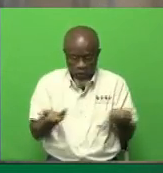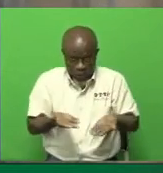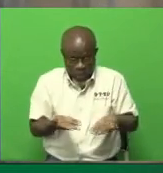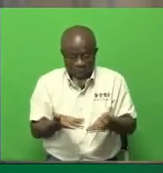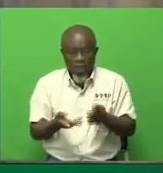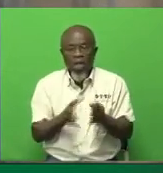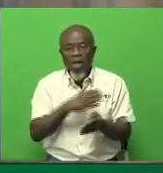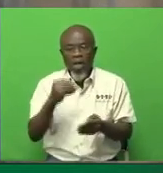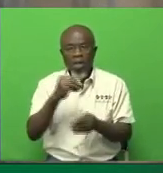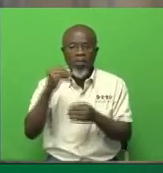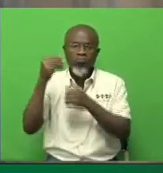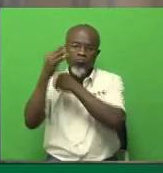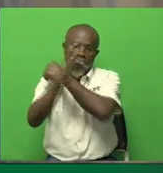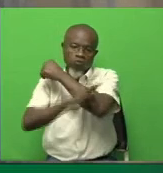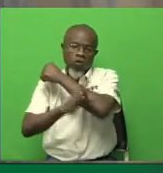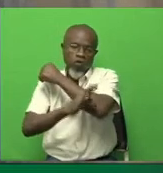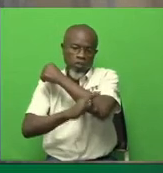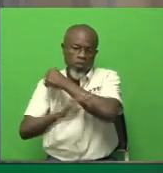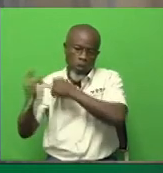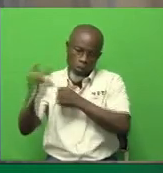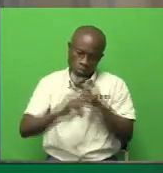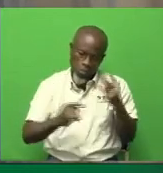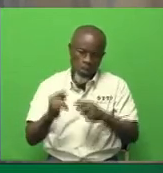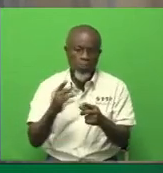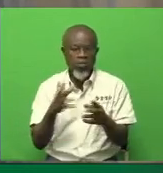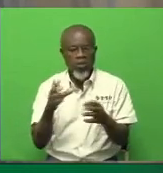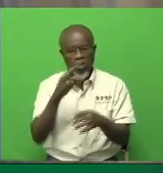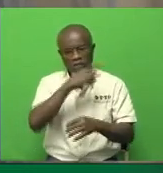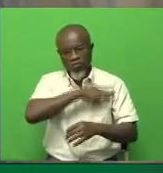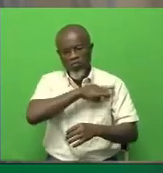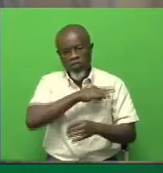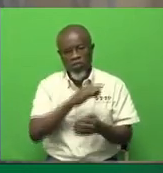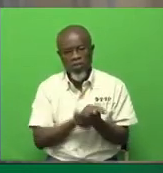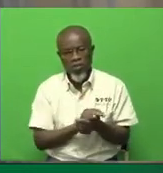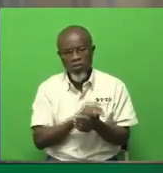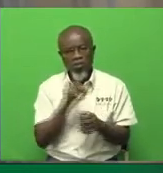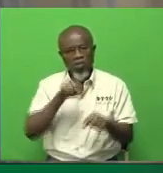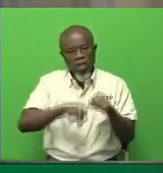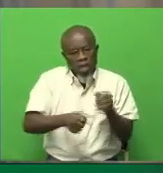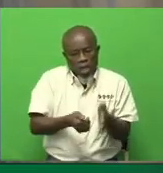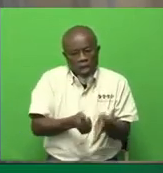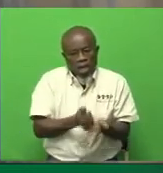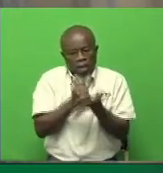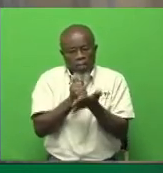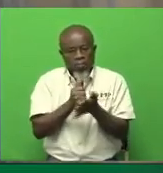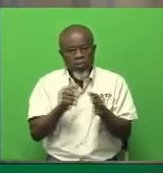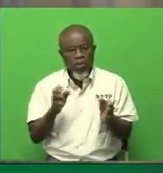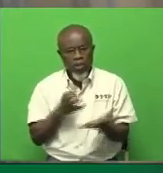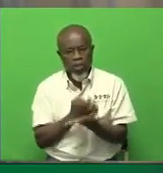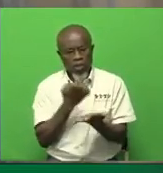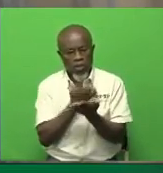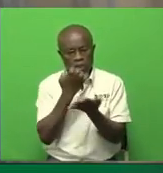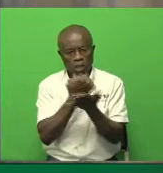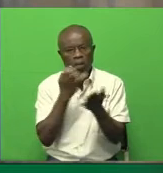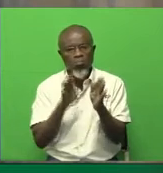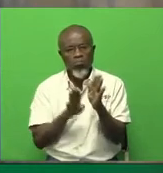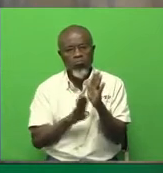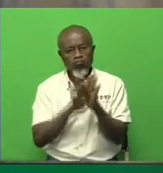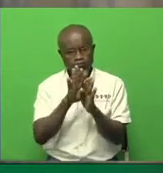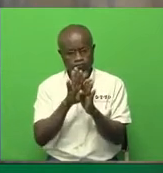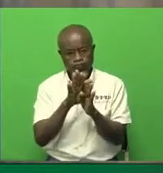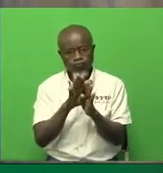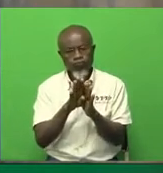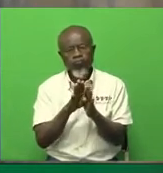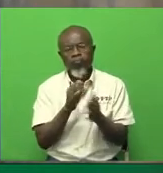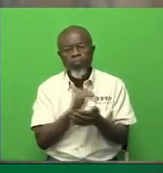will have large positive multiplier effects and kick-started the economy kickstarting economic